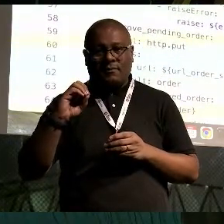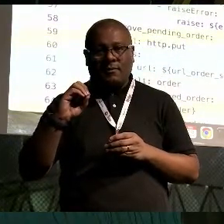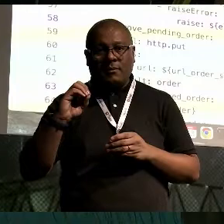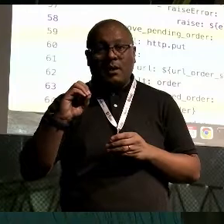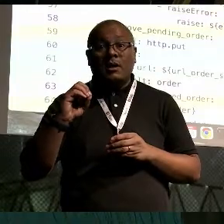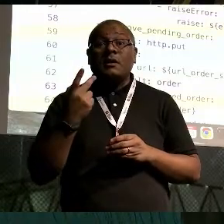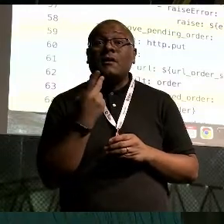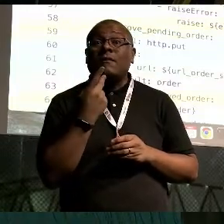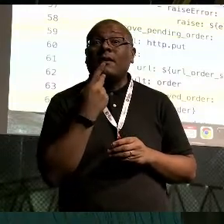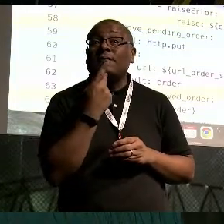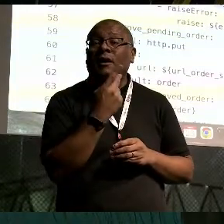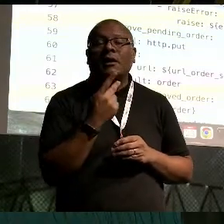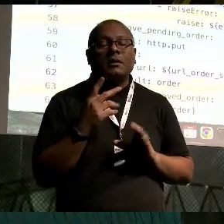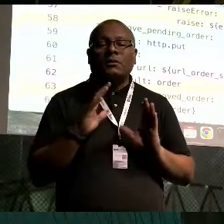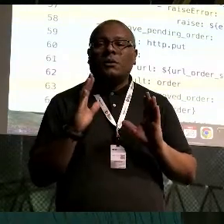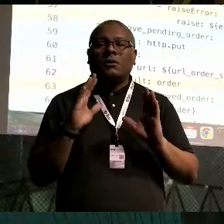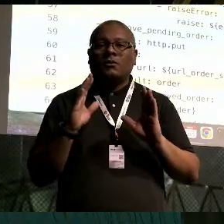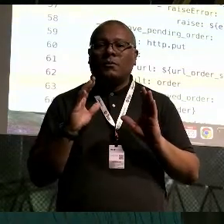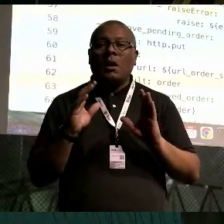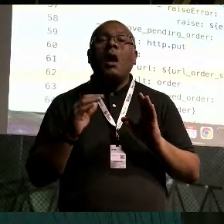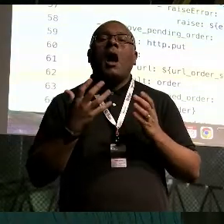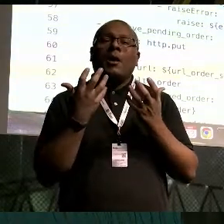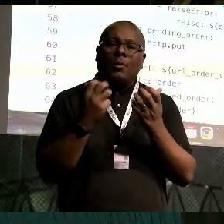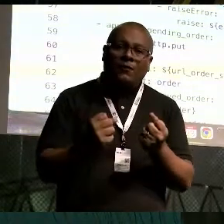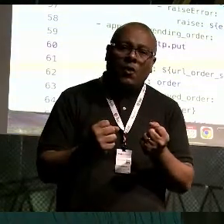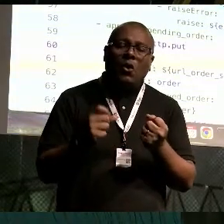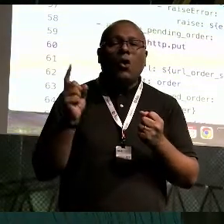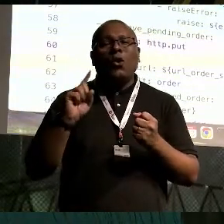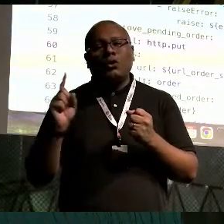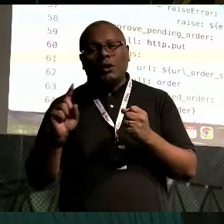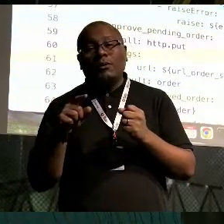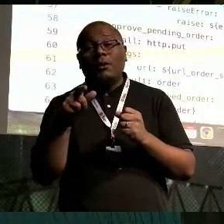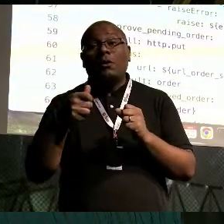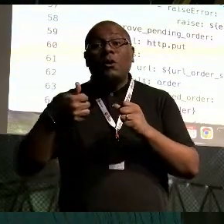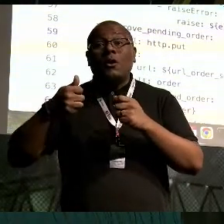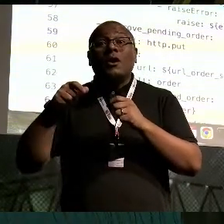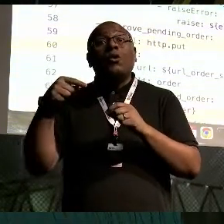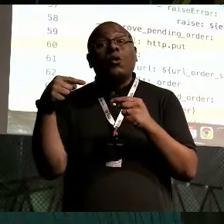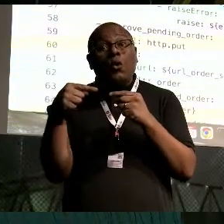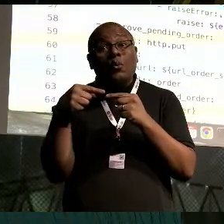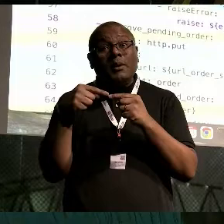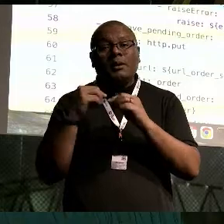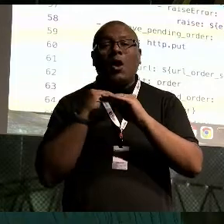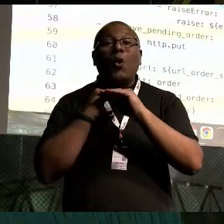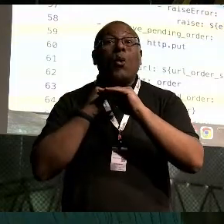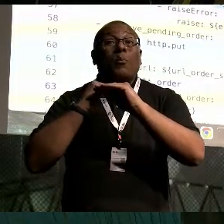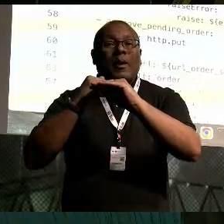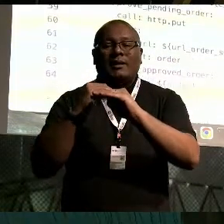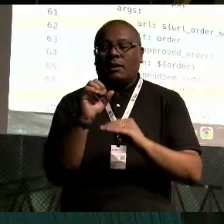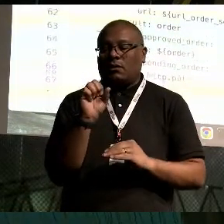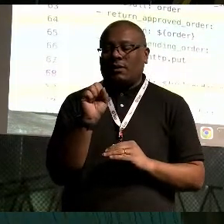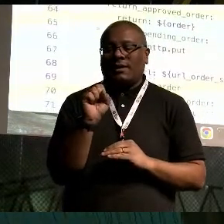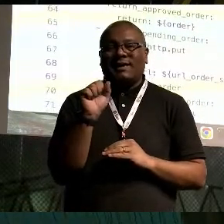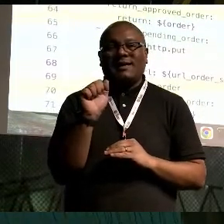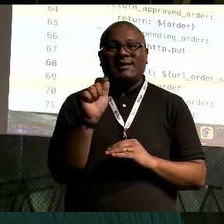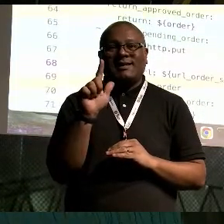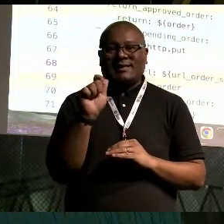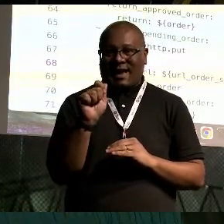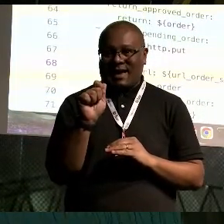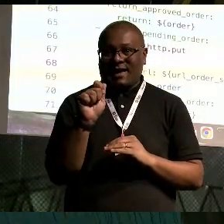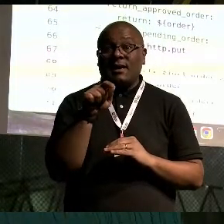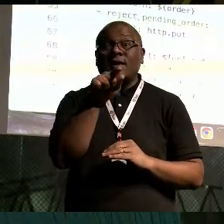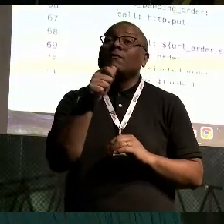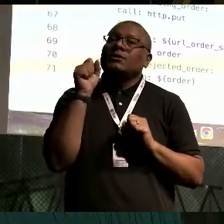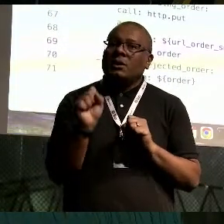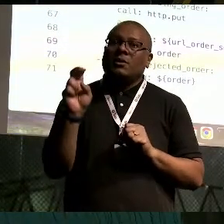reject the pending order. OK? So that's the compensation step. That's the Saga pattern. So if we do that, then we call reject pending